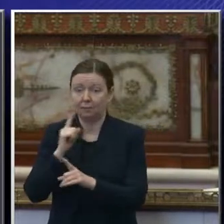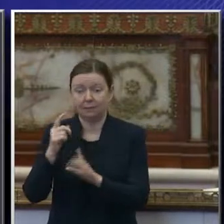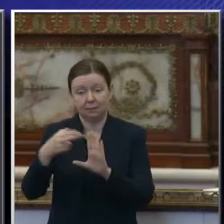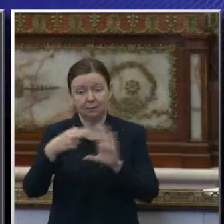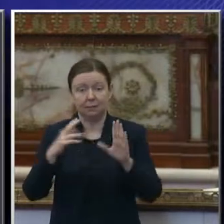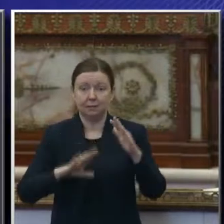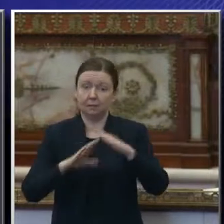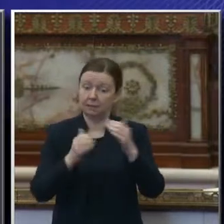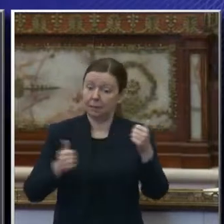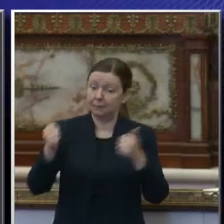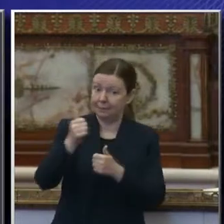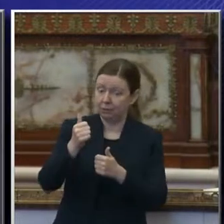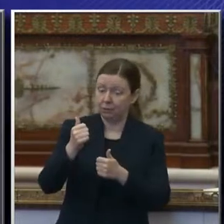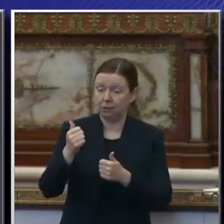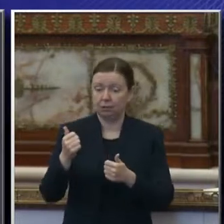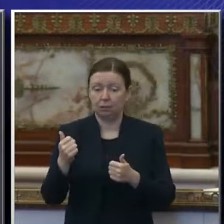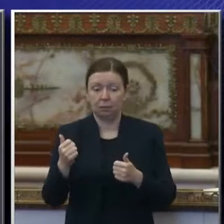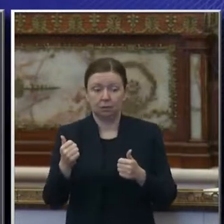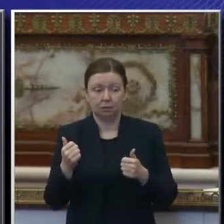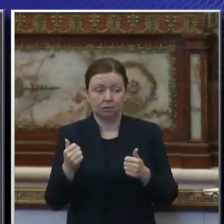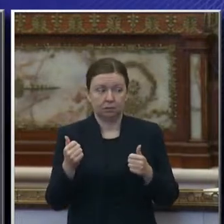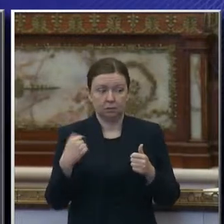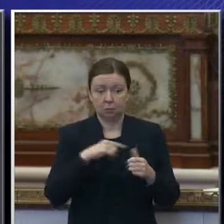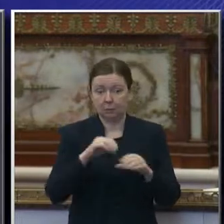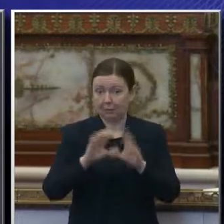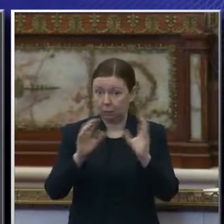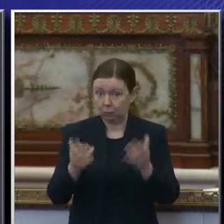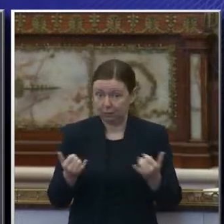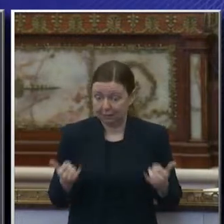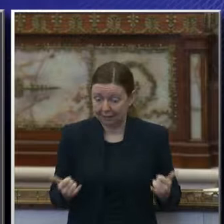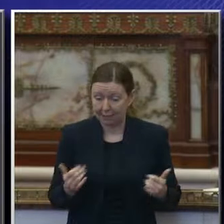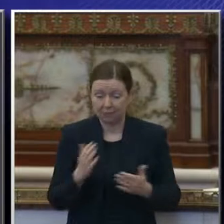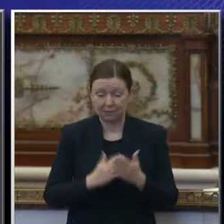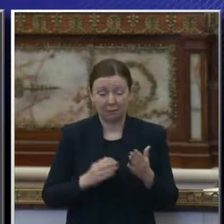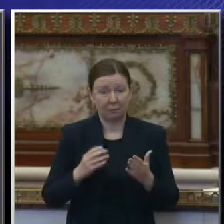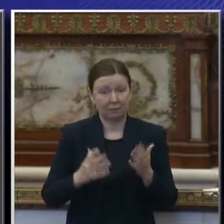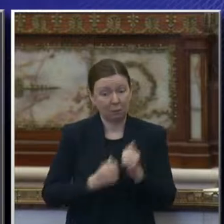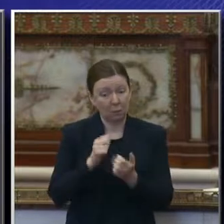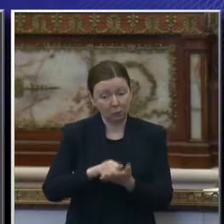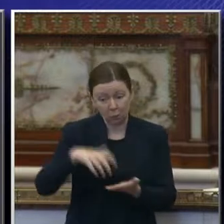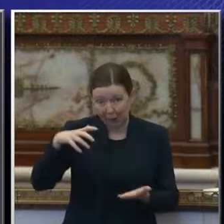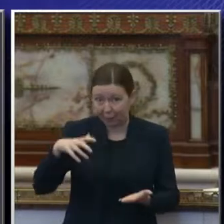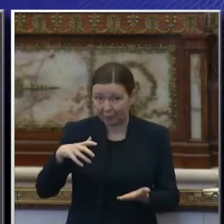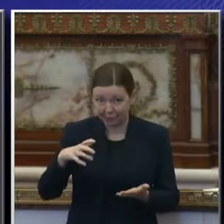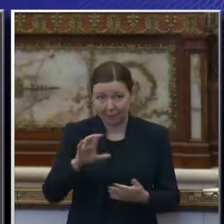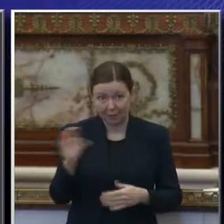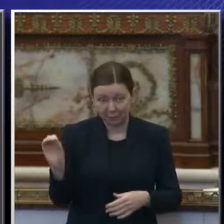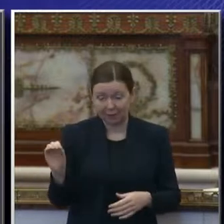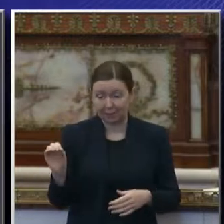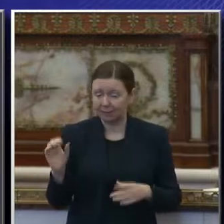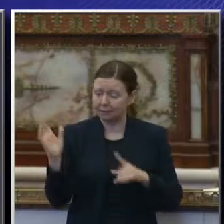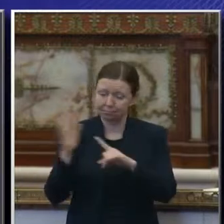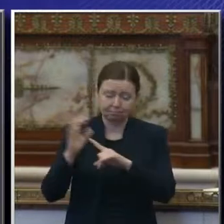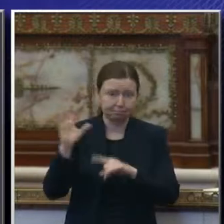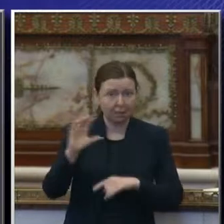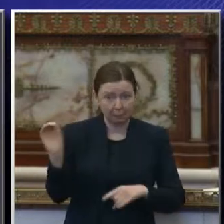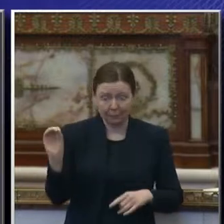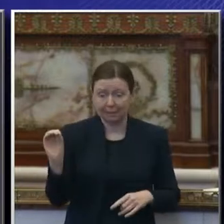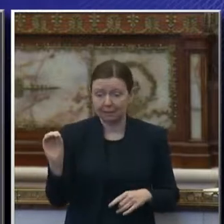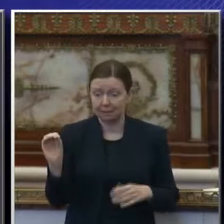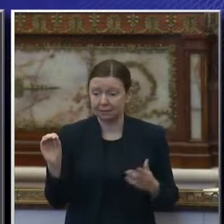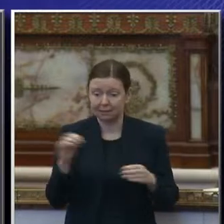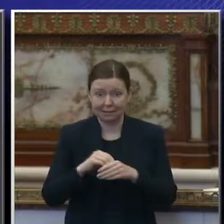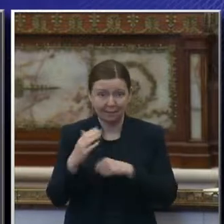top tier employer. We're in a world in which some of the wealthiest companies and stellar companies in